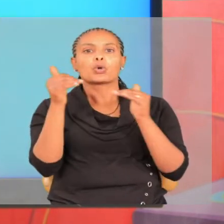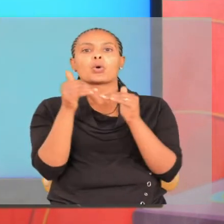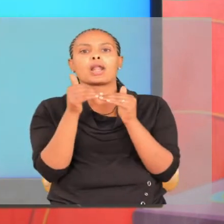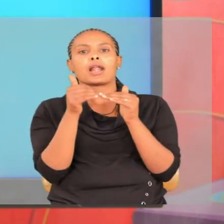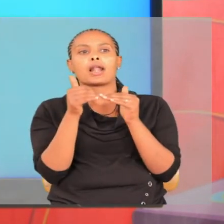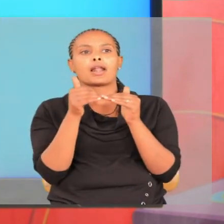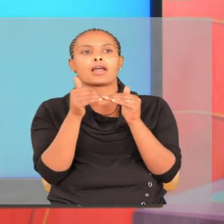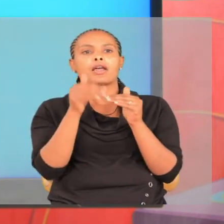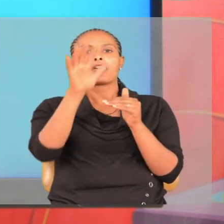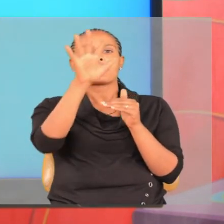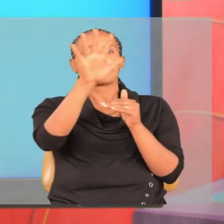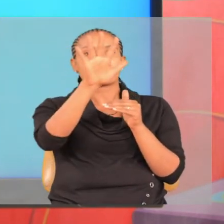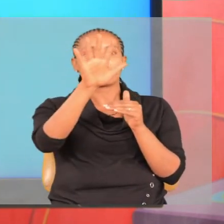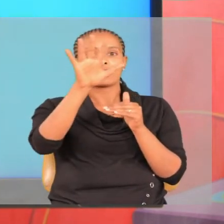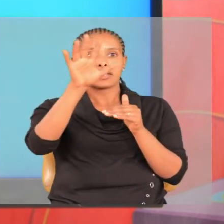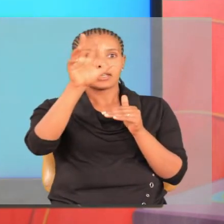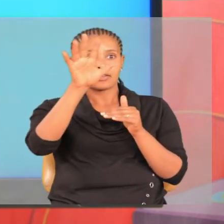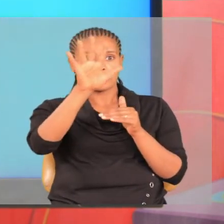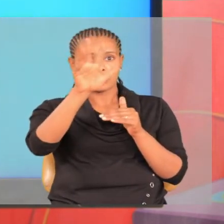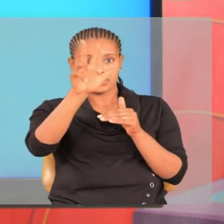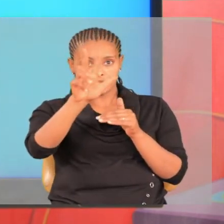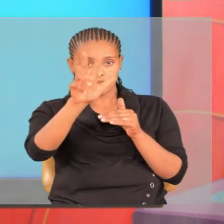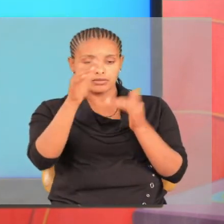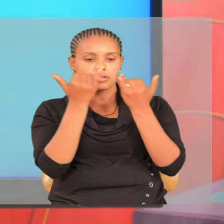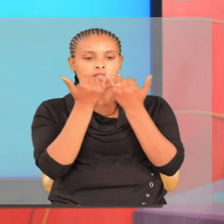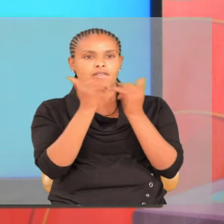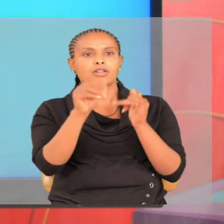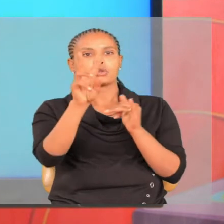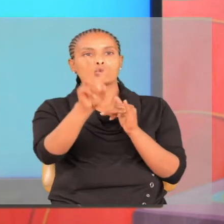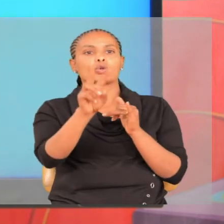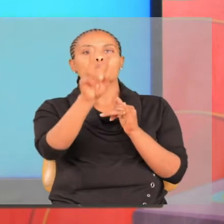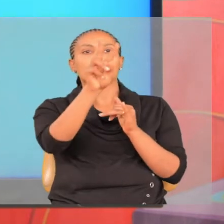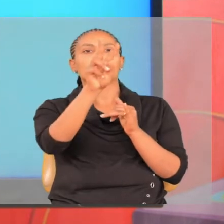equal 53 divided by 2, which is